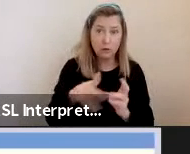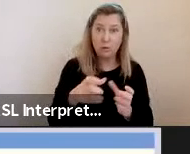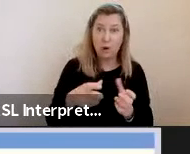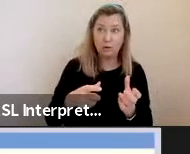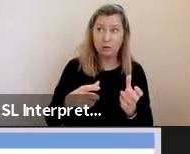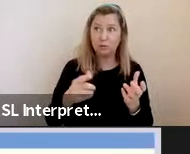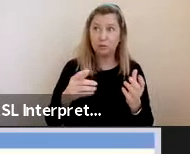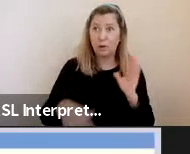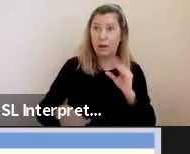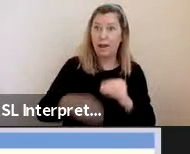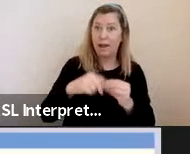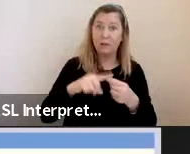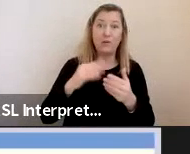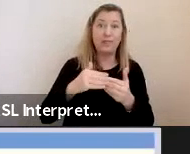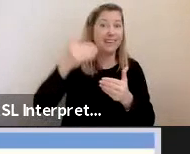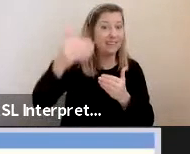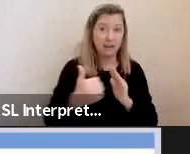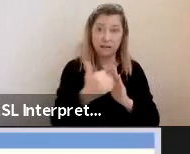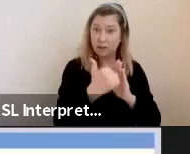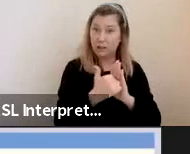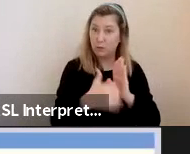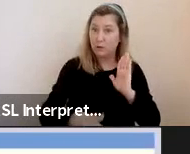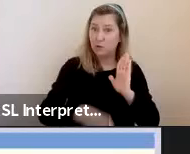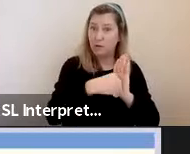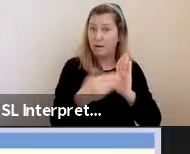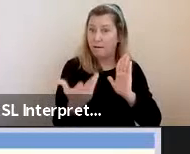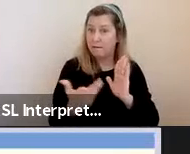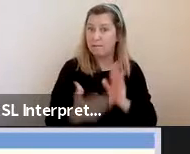see on our next agenda?